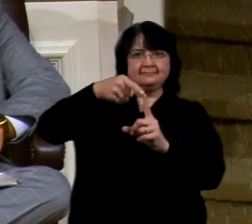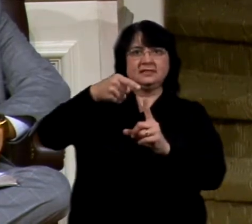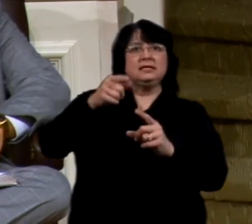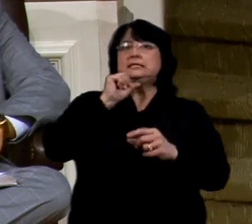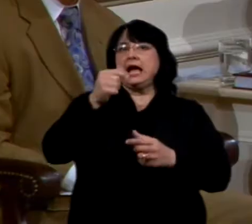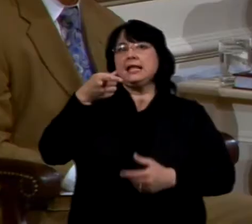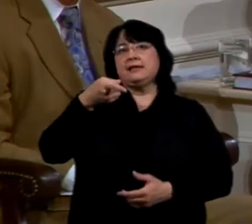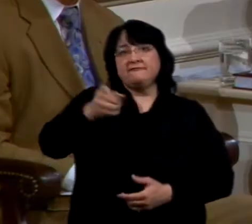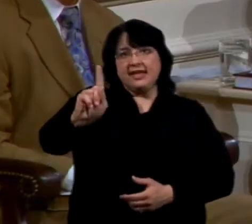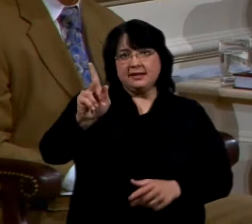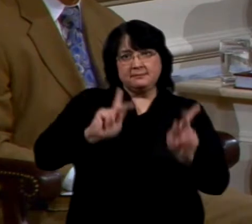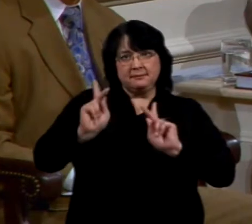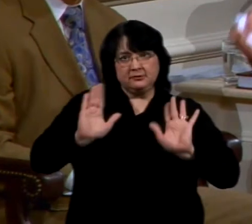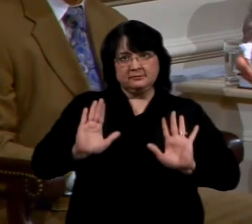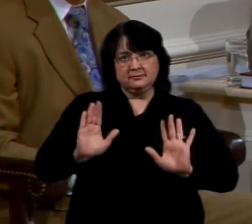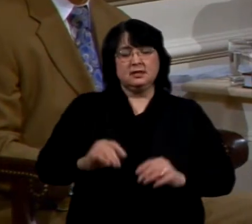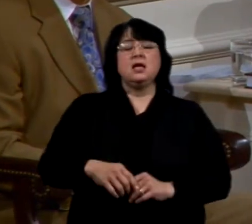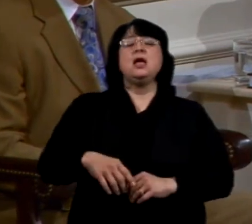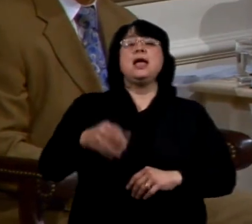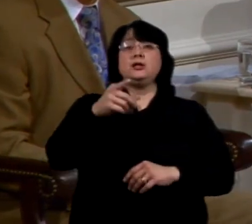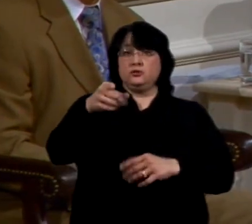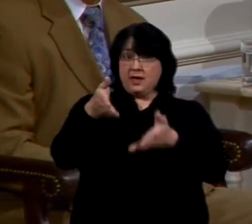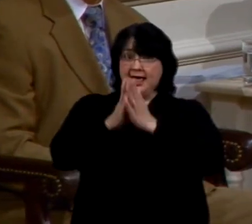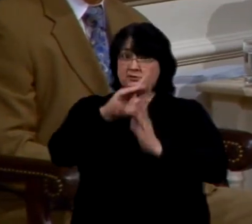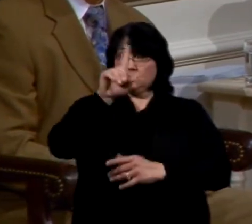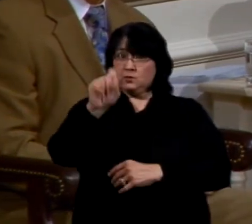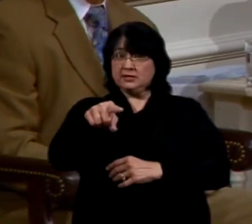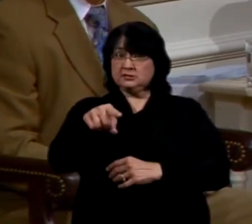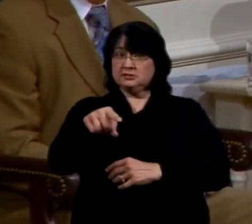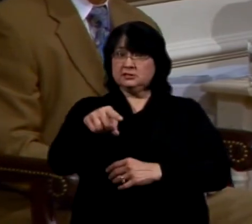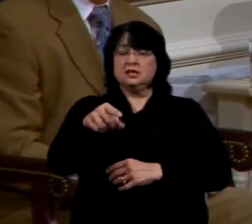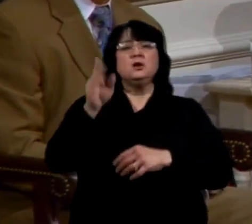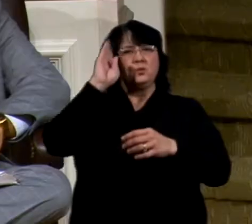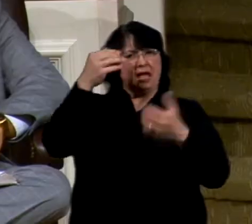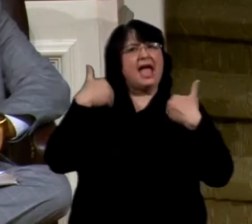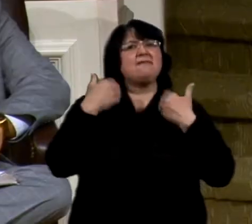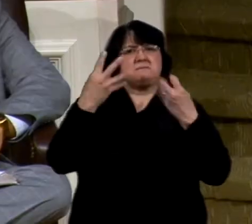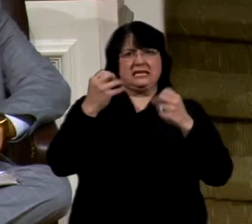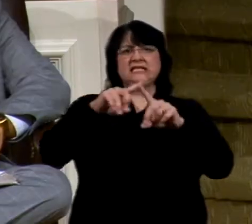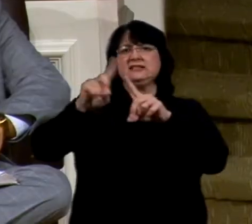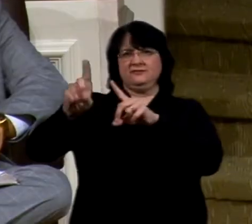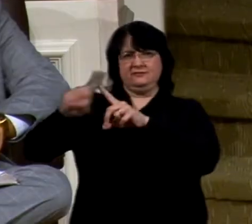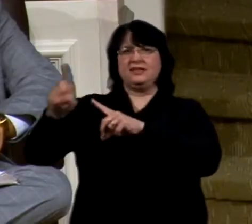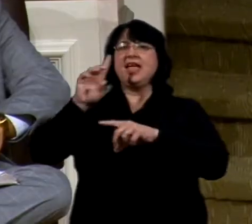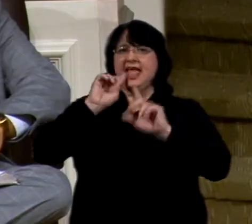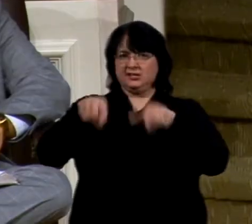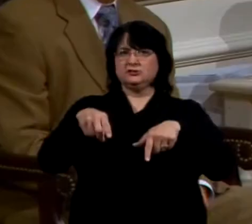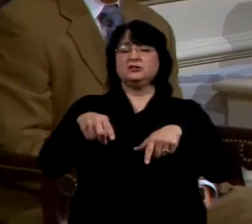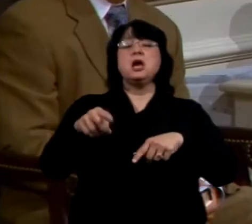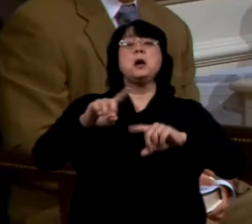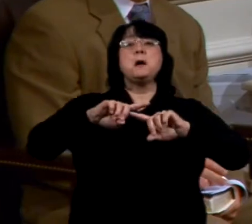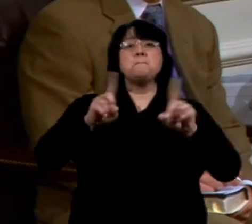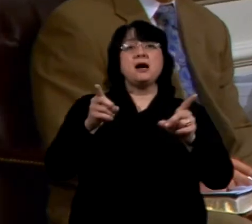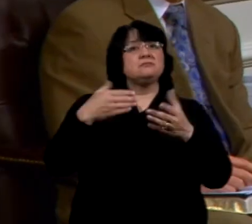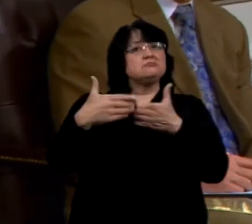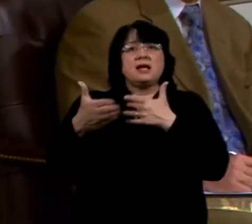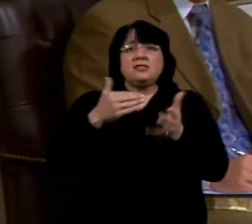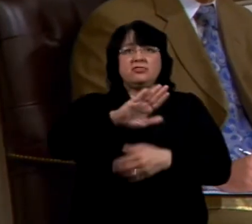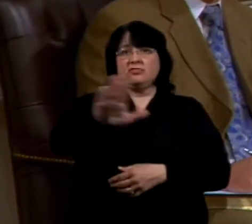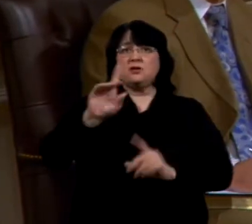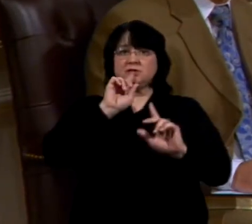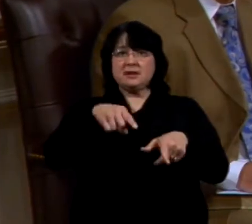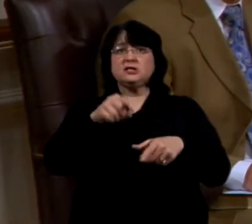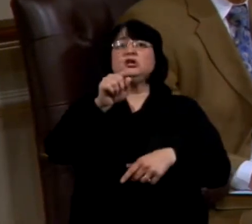offend. And when you ask this question, you're going to get a plethora of answers, and no matter the response, you're going to